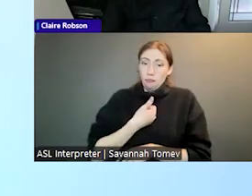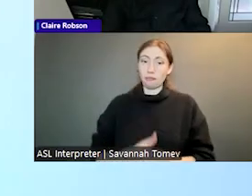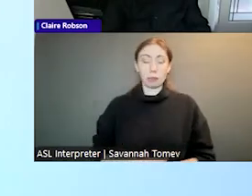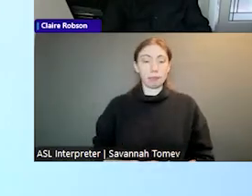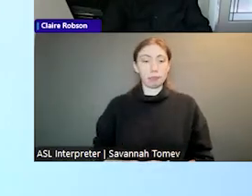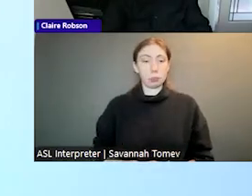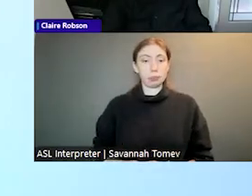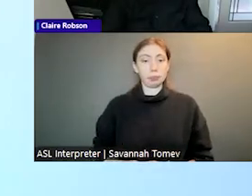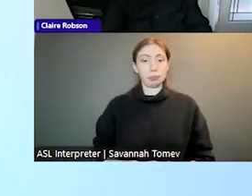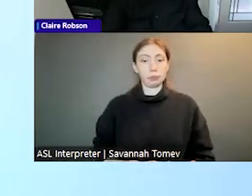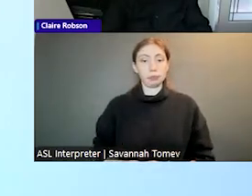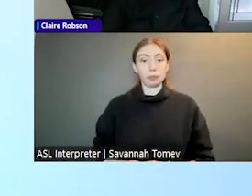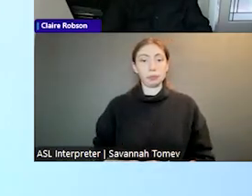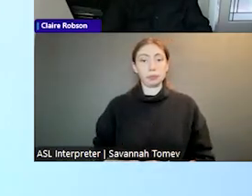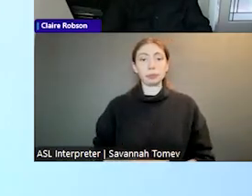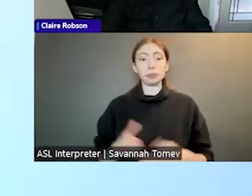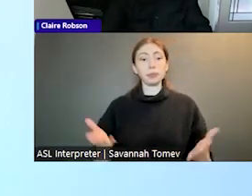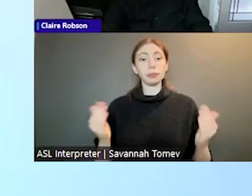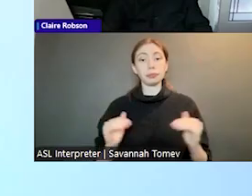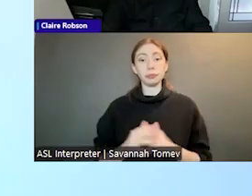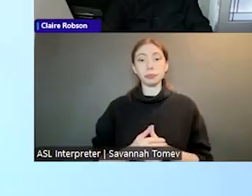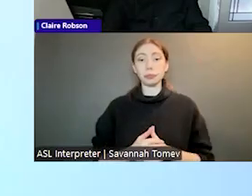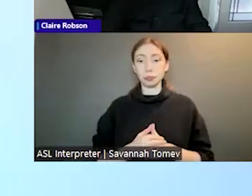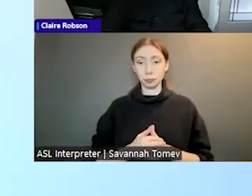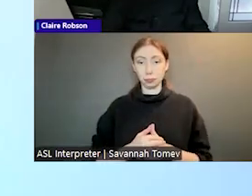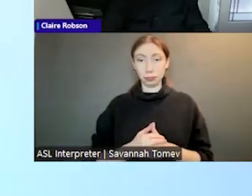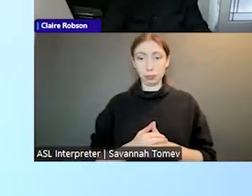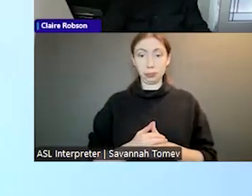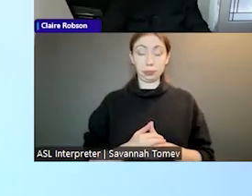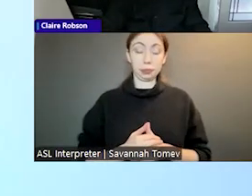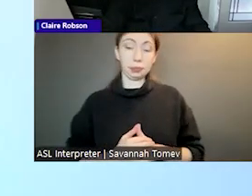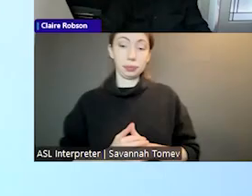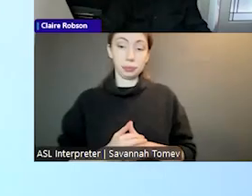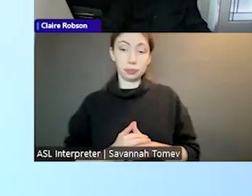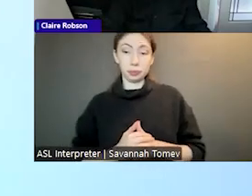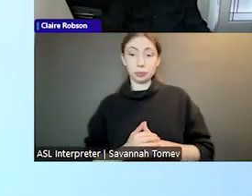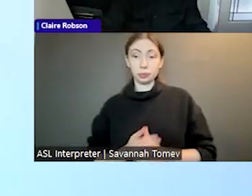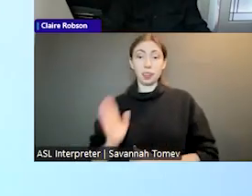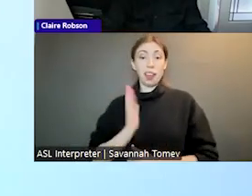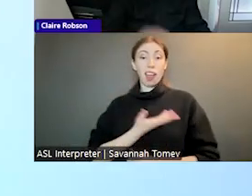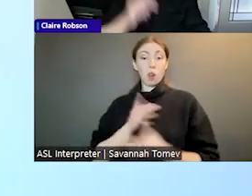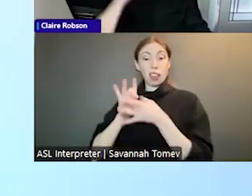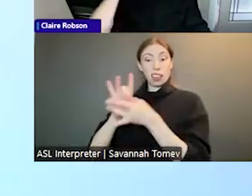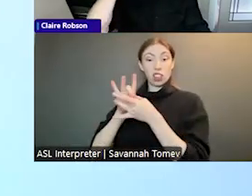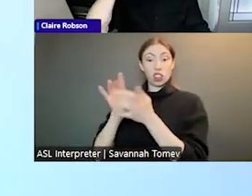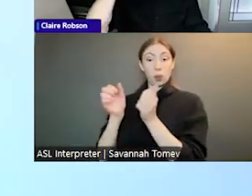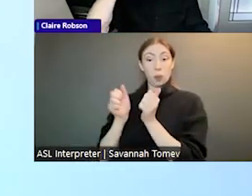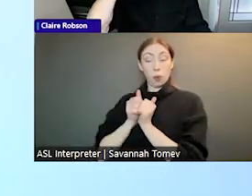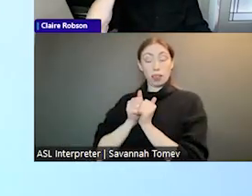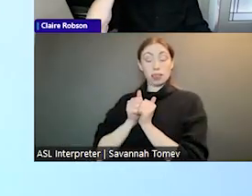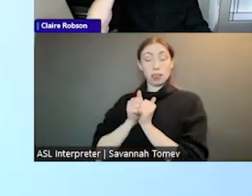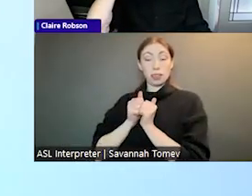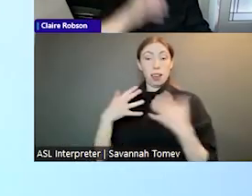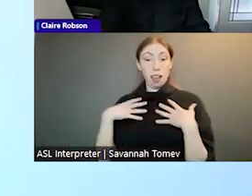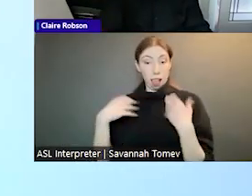Added to this is the fact that our relationship with healthcare professionals has been extremely troubled.